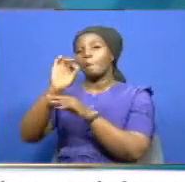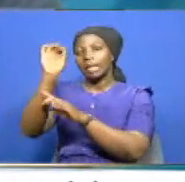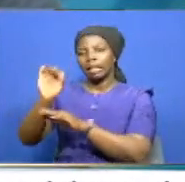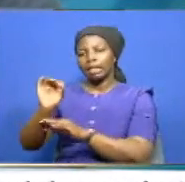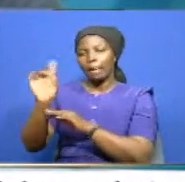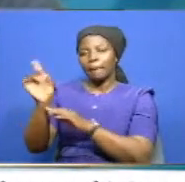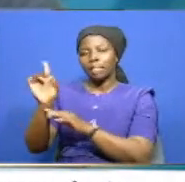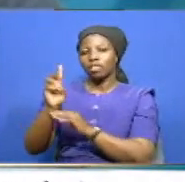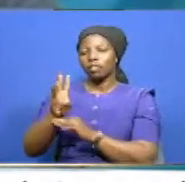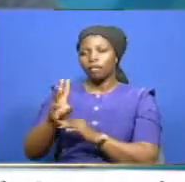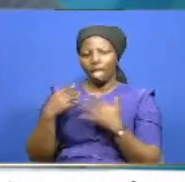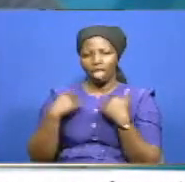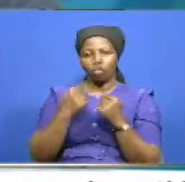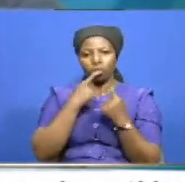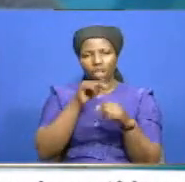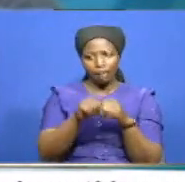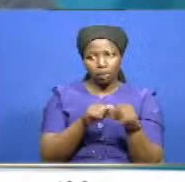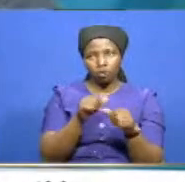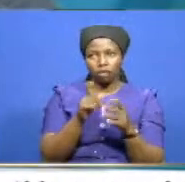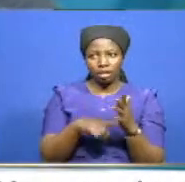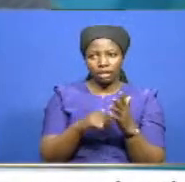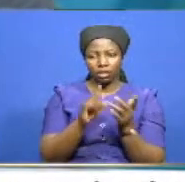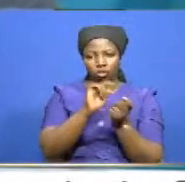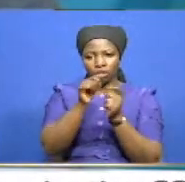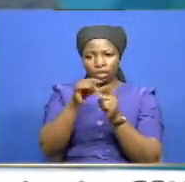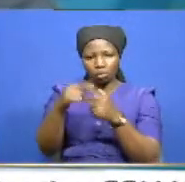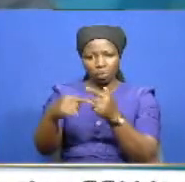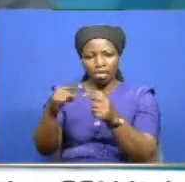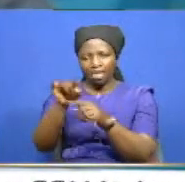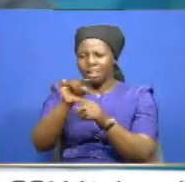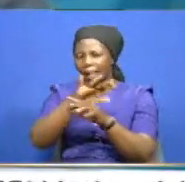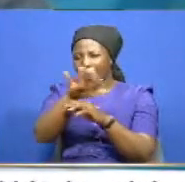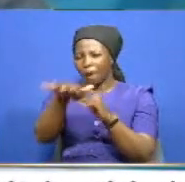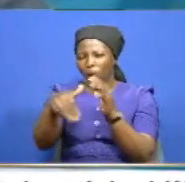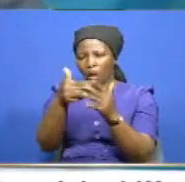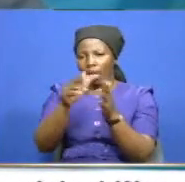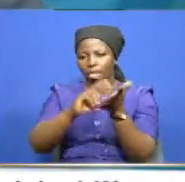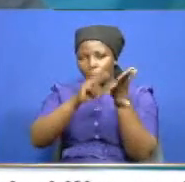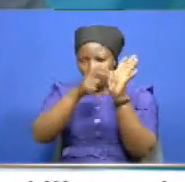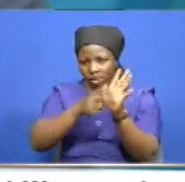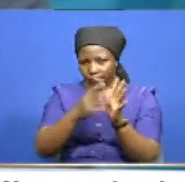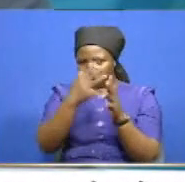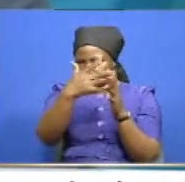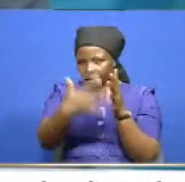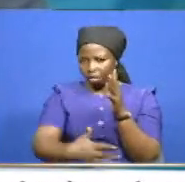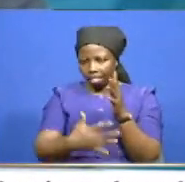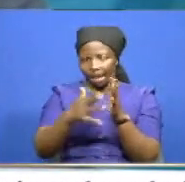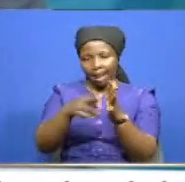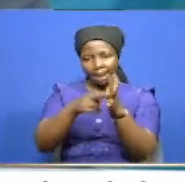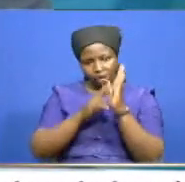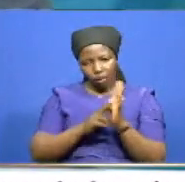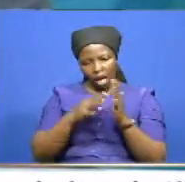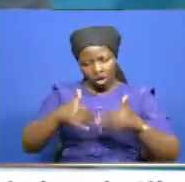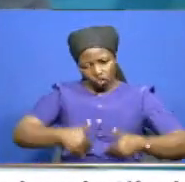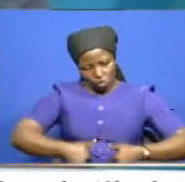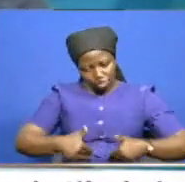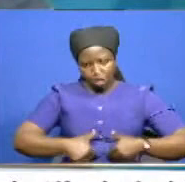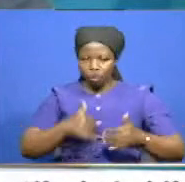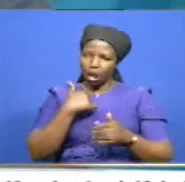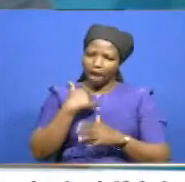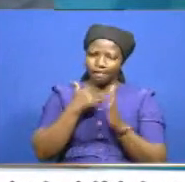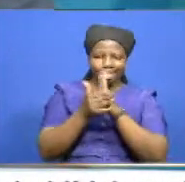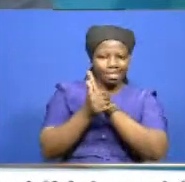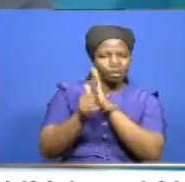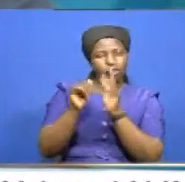about 680 projects are going on. Easy project zote inataka youths to have the knowledge, ndio